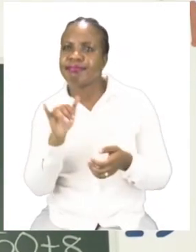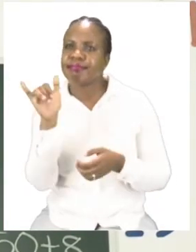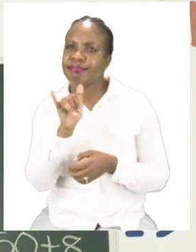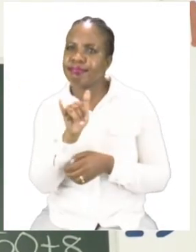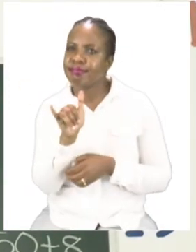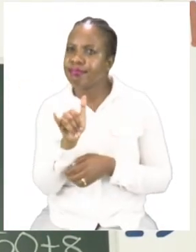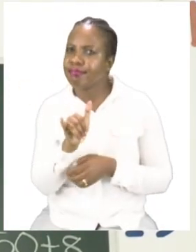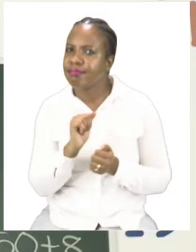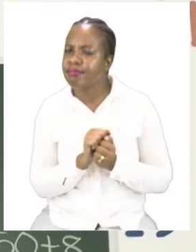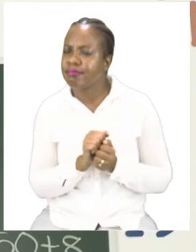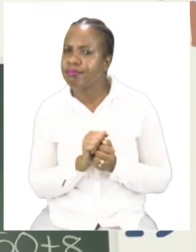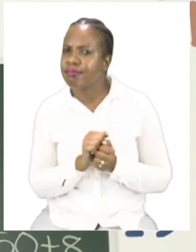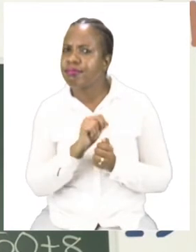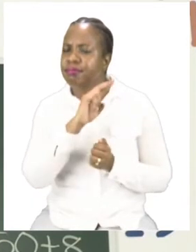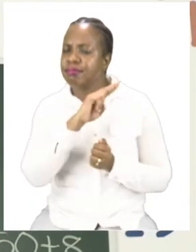under hundreds?